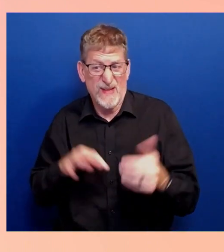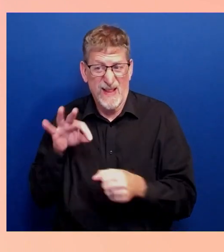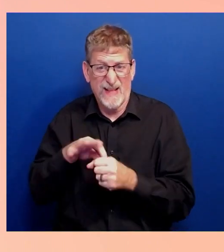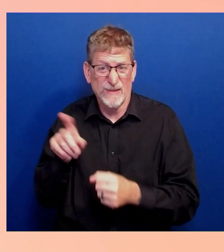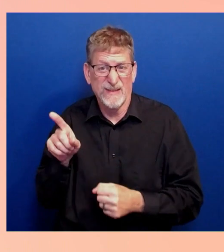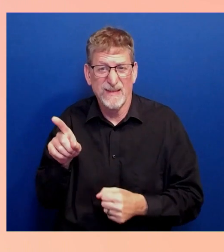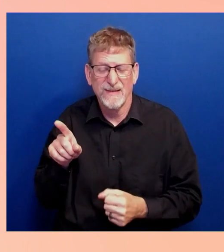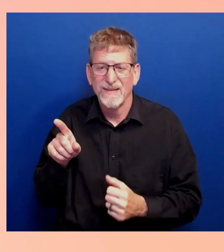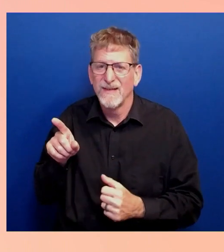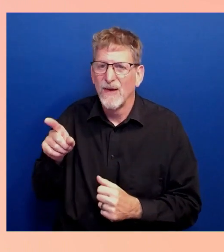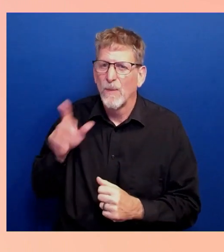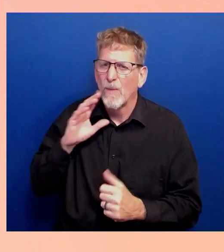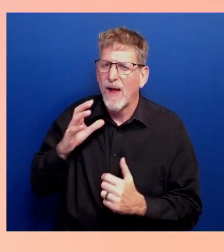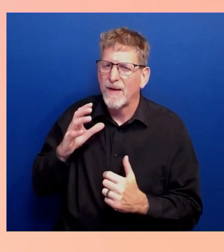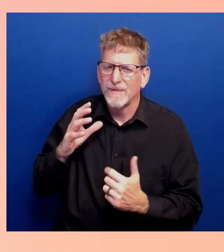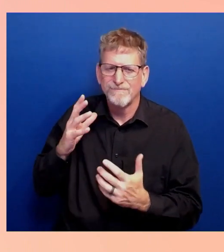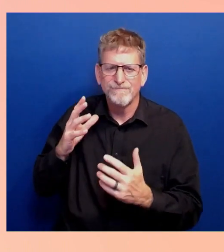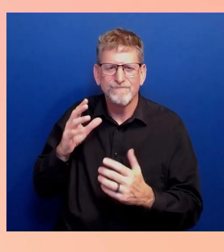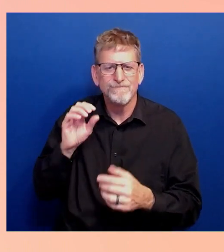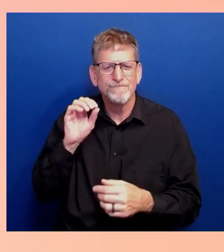mention one of the key